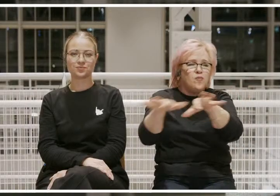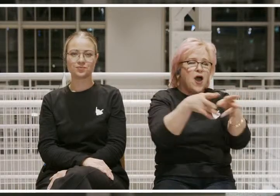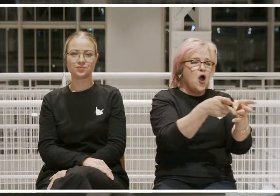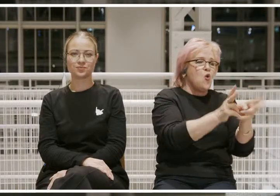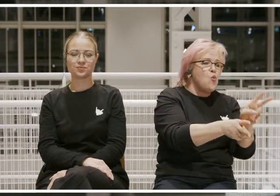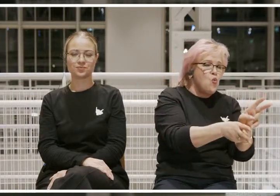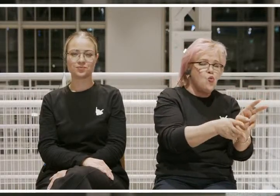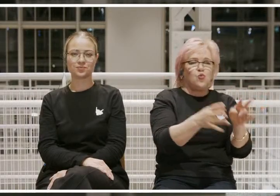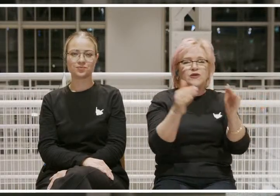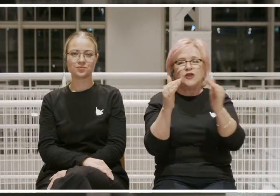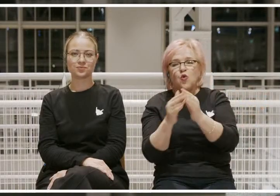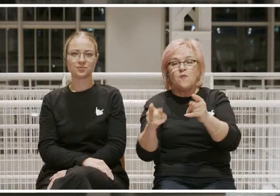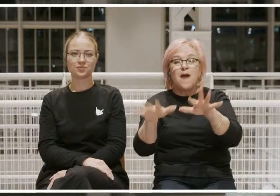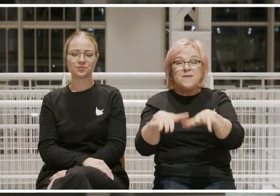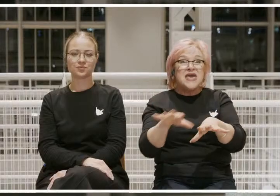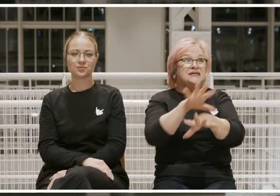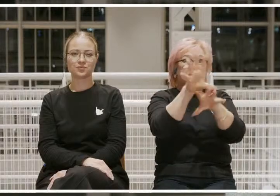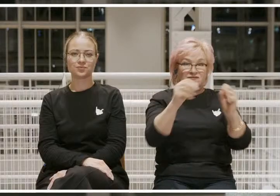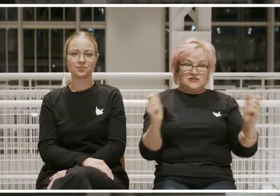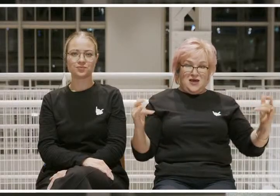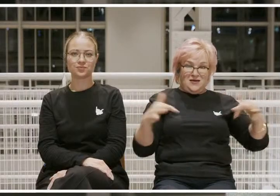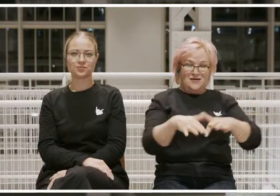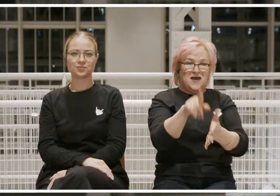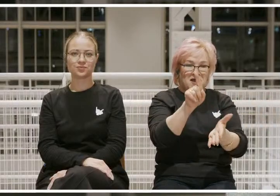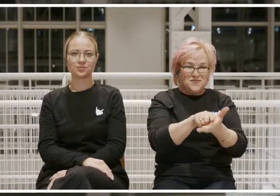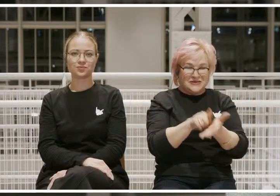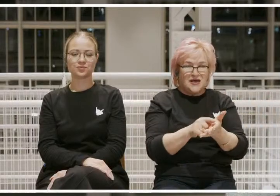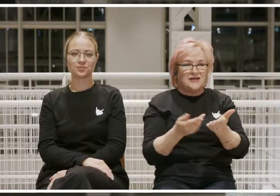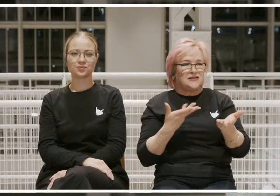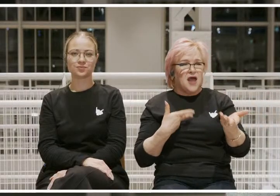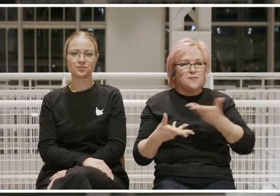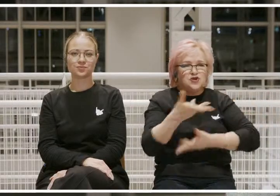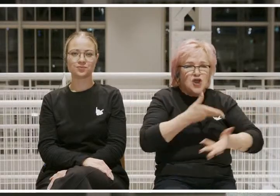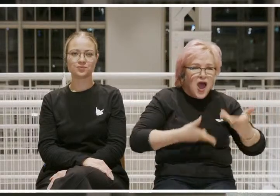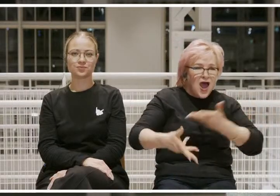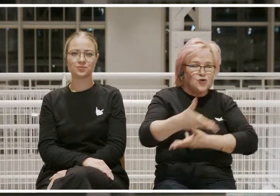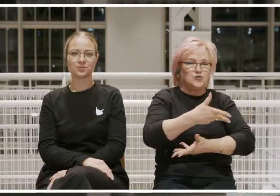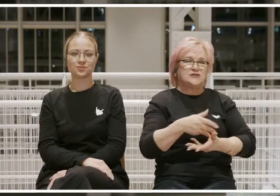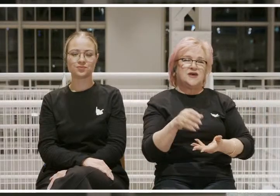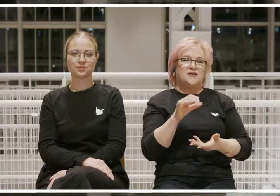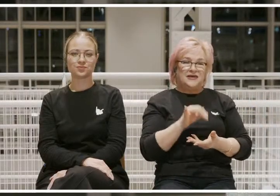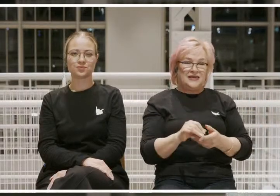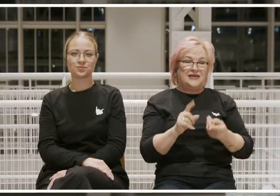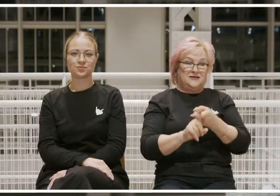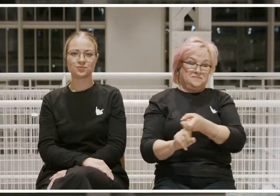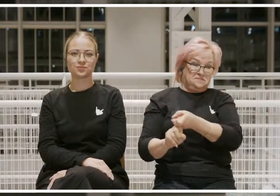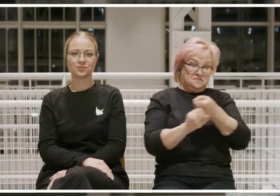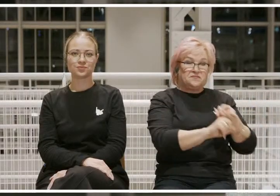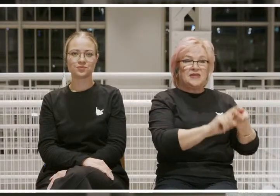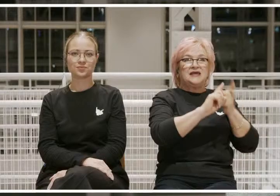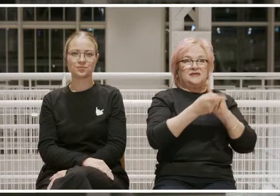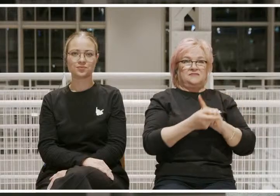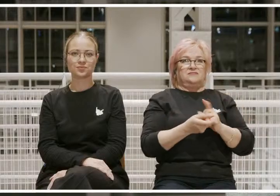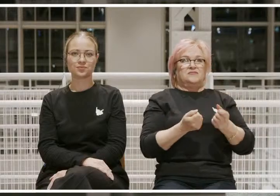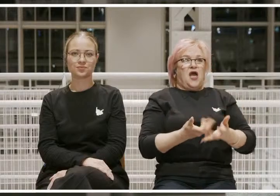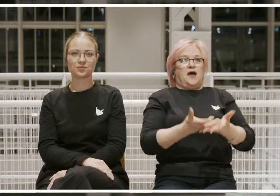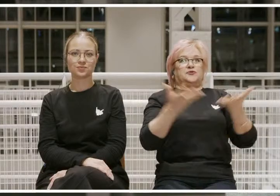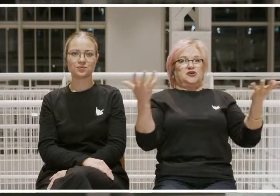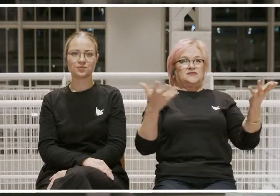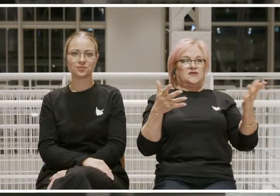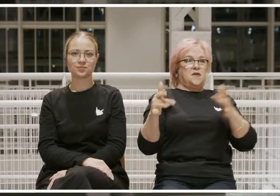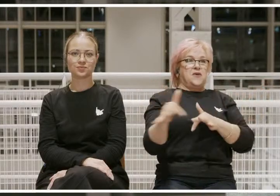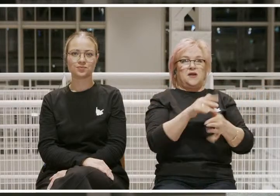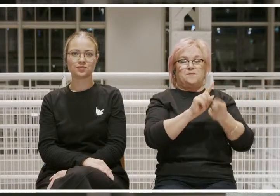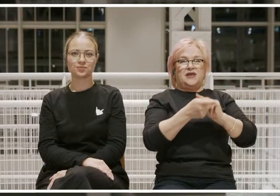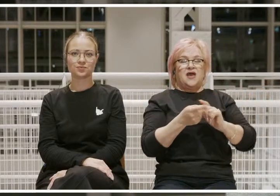place where people actually gather and talk. And to make it a public event at the Biennial and talk about art